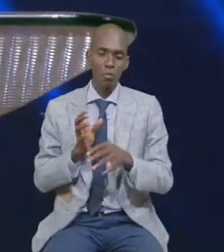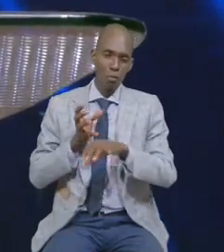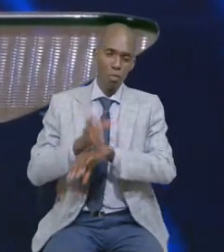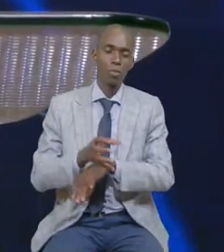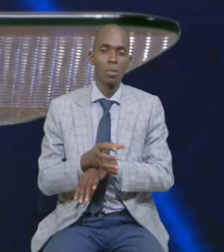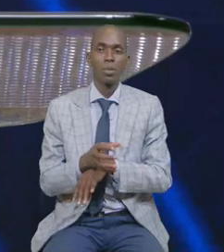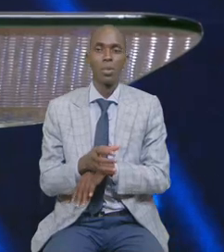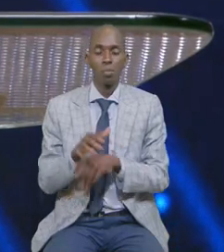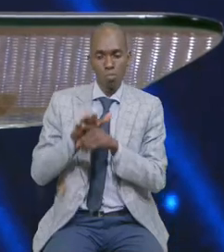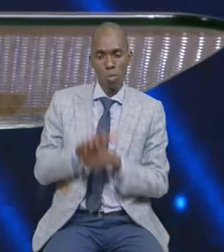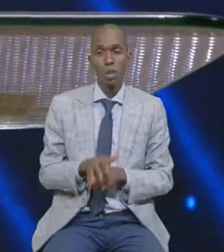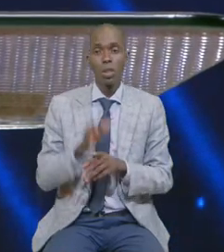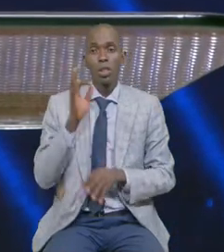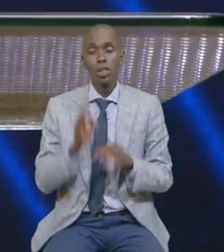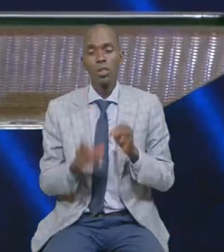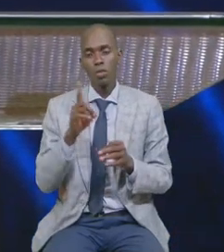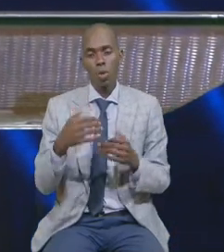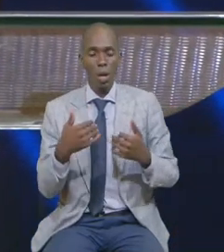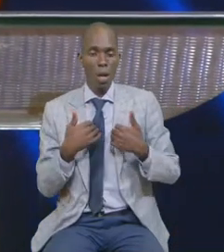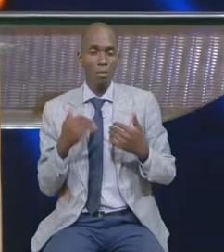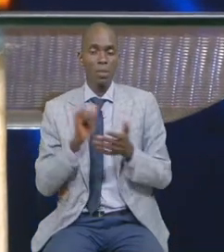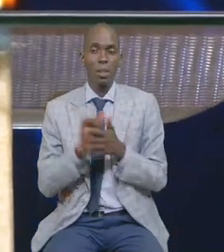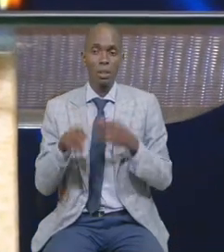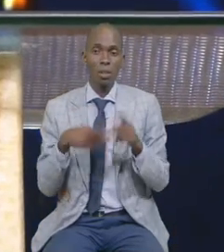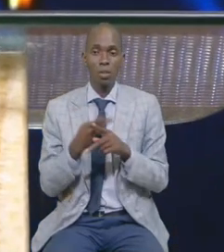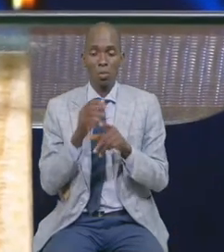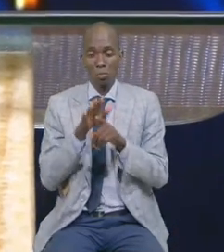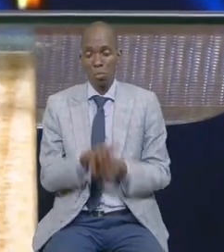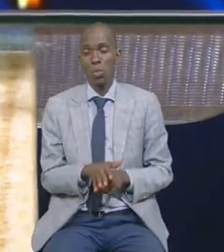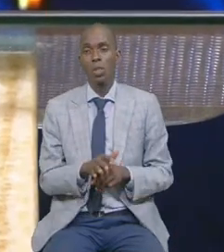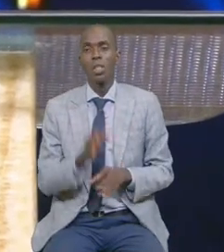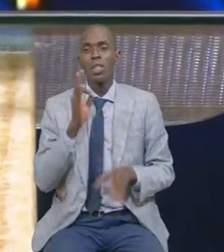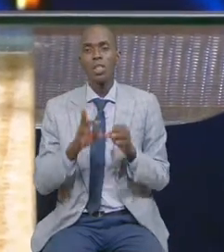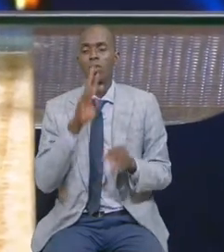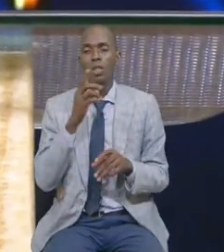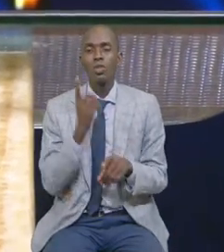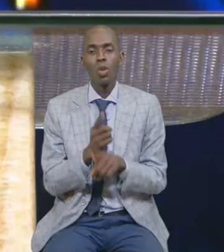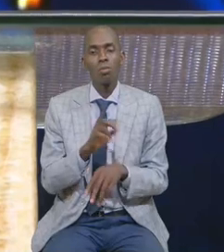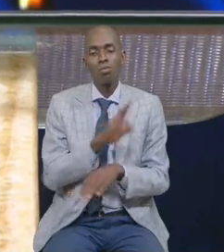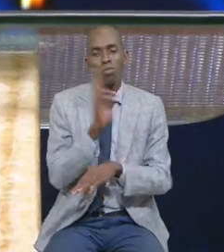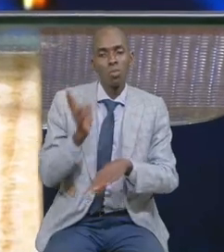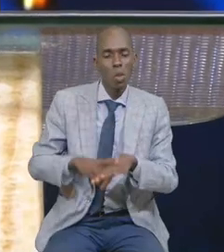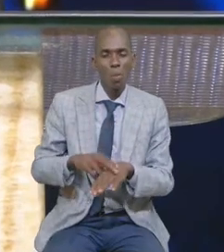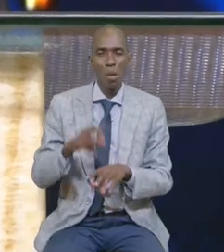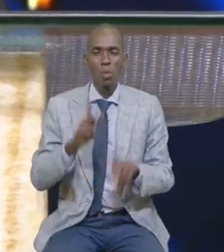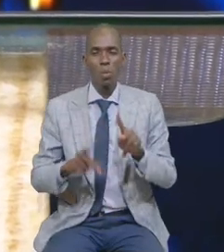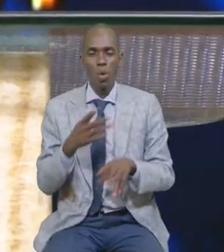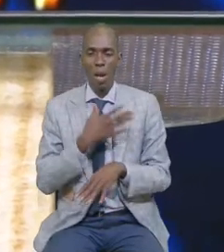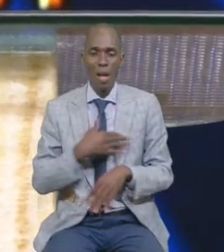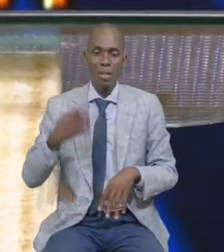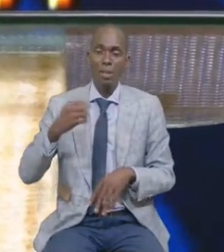you are kind of a normal, ordinary person, and even the grace of God has not made